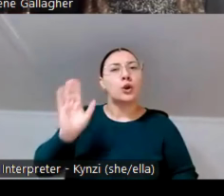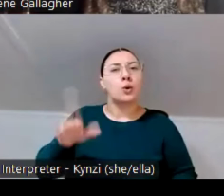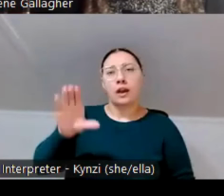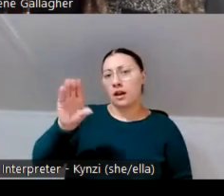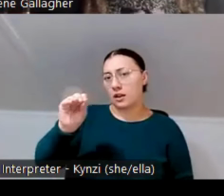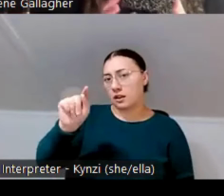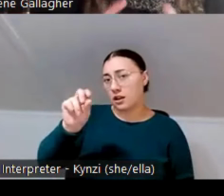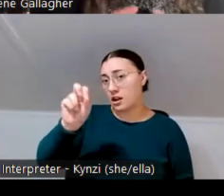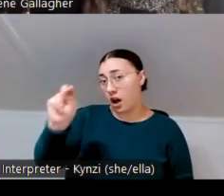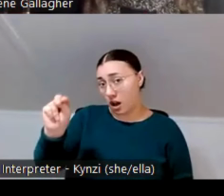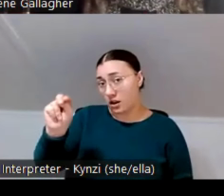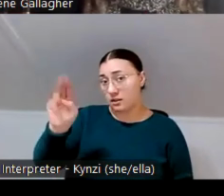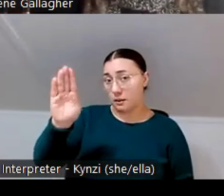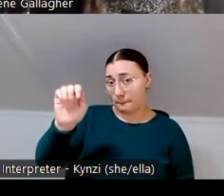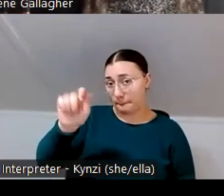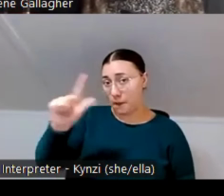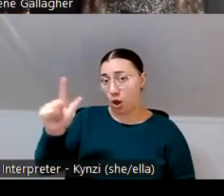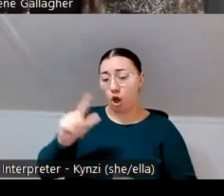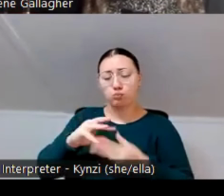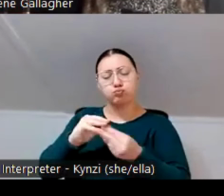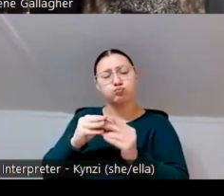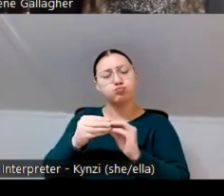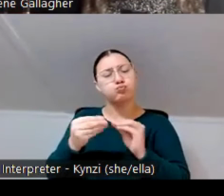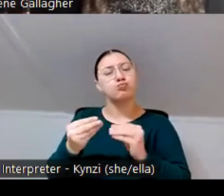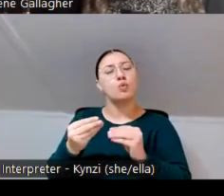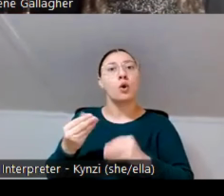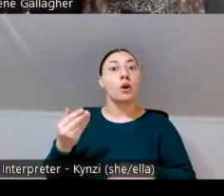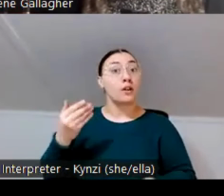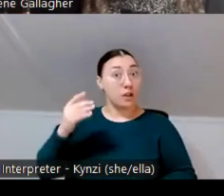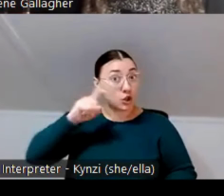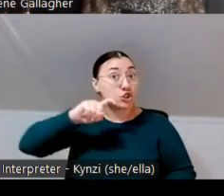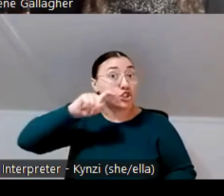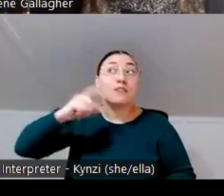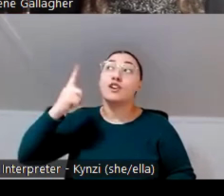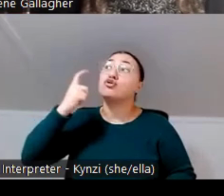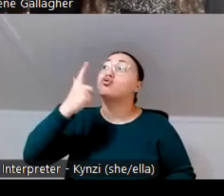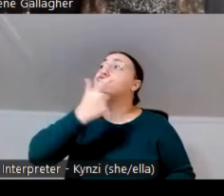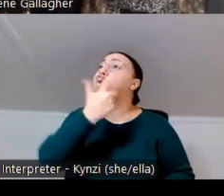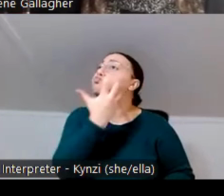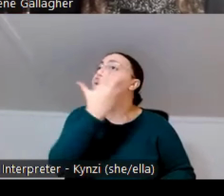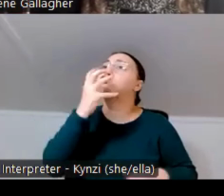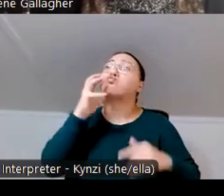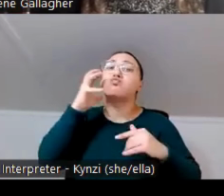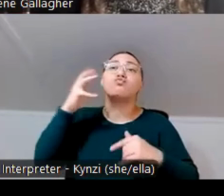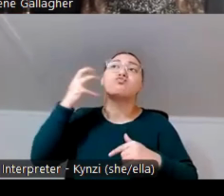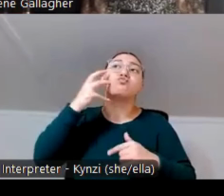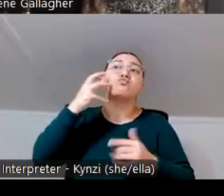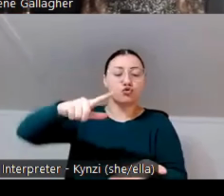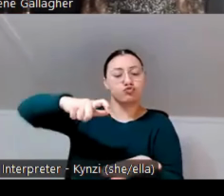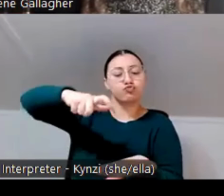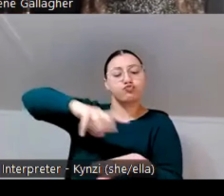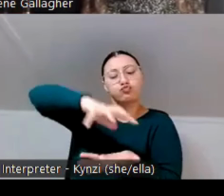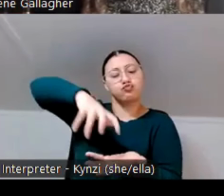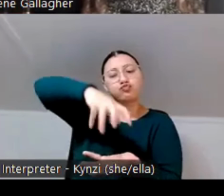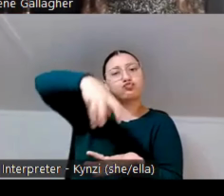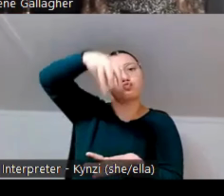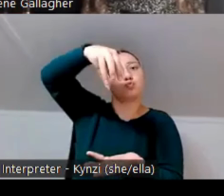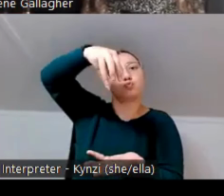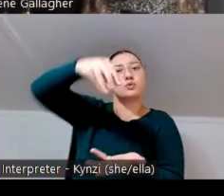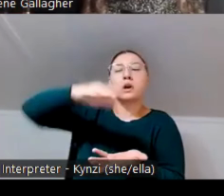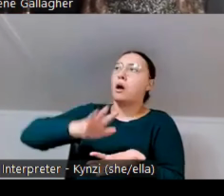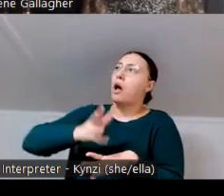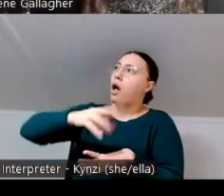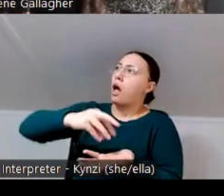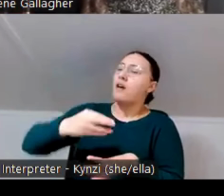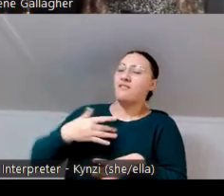to experience what a cloud might be like. You could also do an experiment and make a cloud in a bottle. And